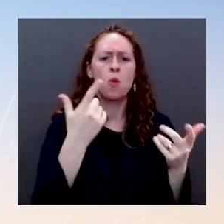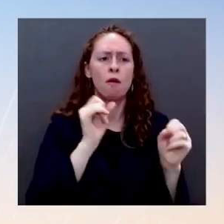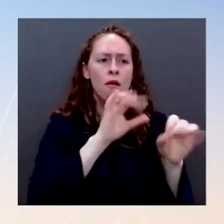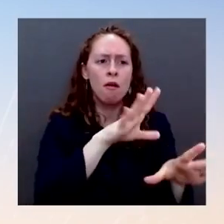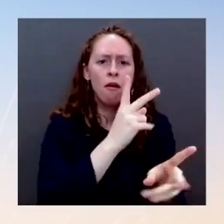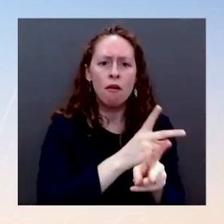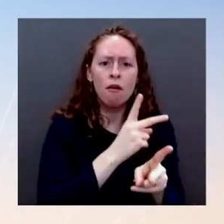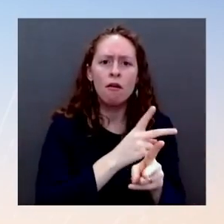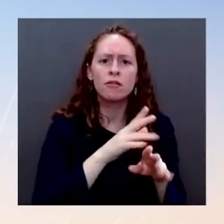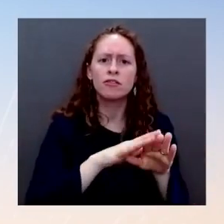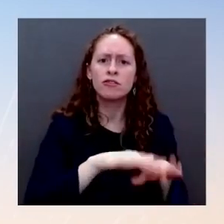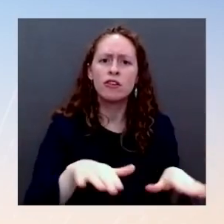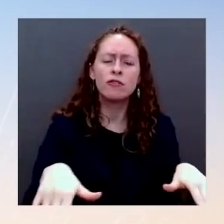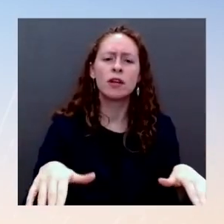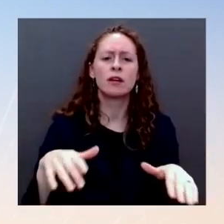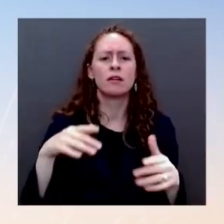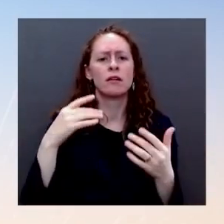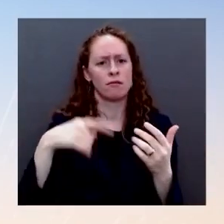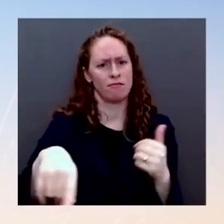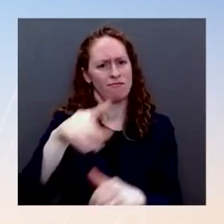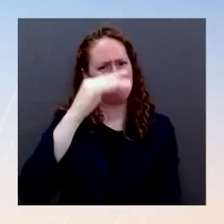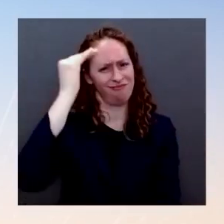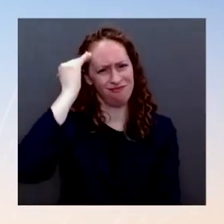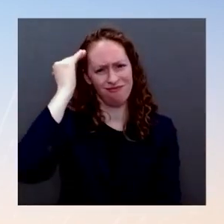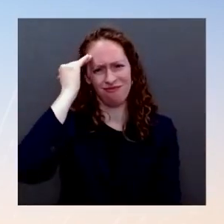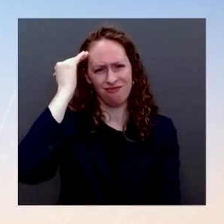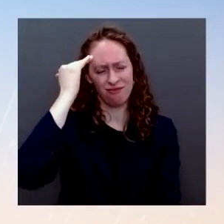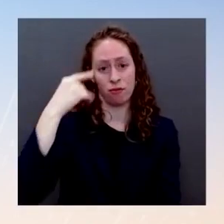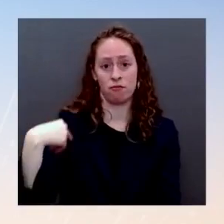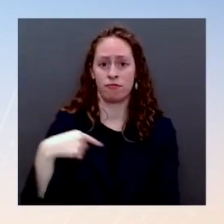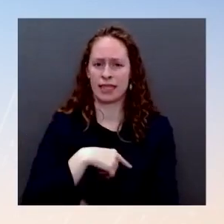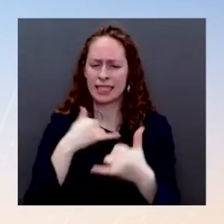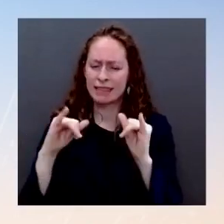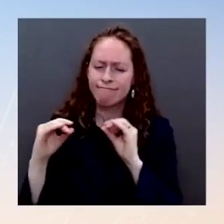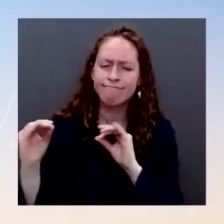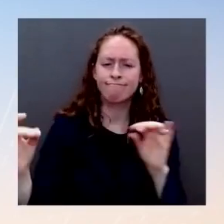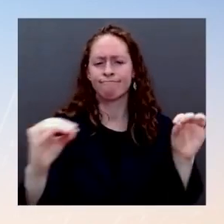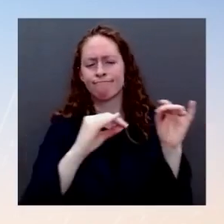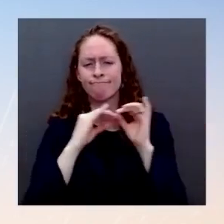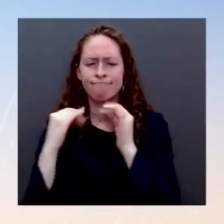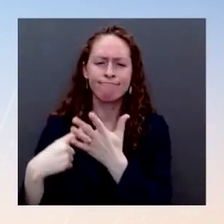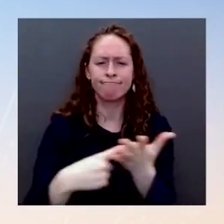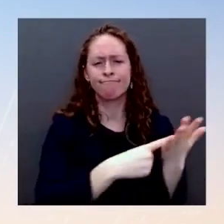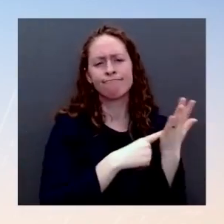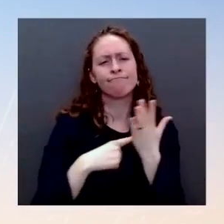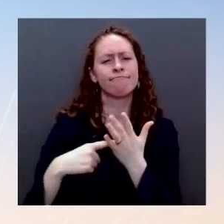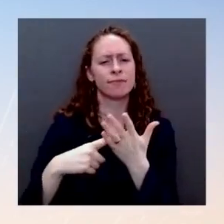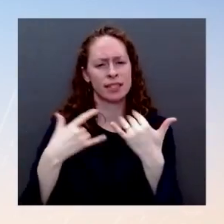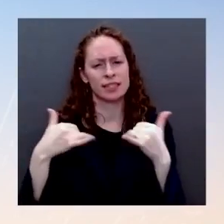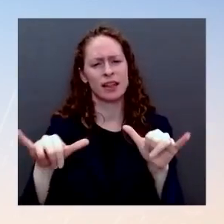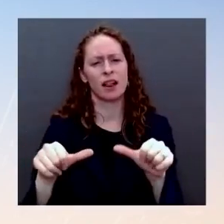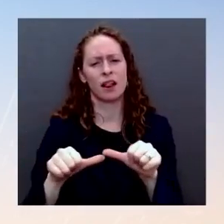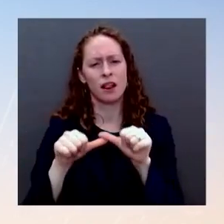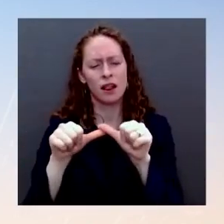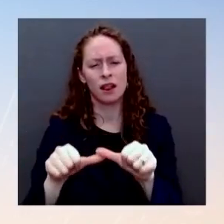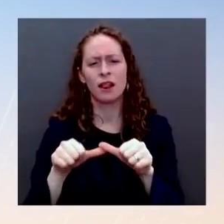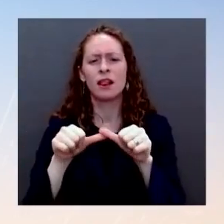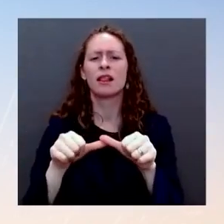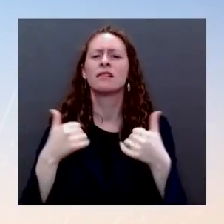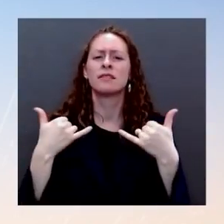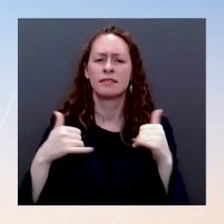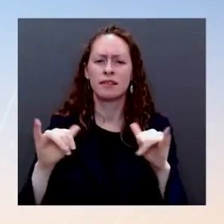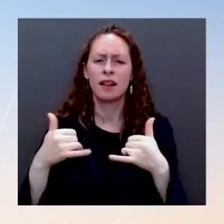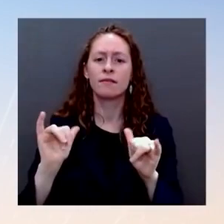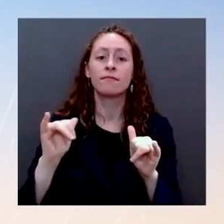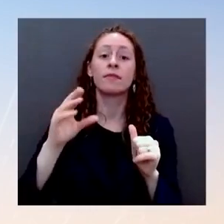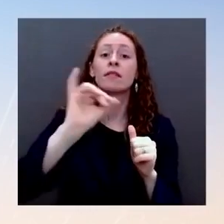team will continue to have with a range of senators who are involved in this process in the weeks ahead, and that we're not going to outline them in more